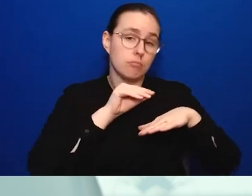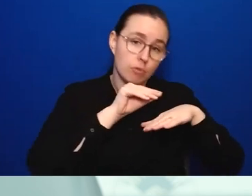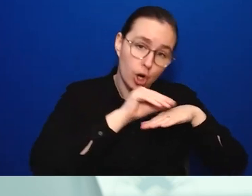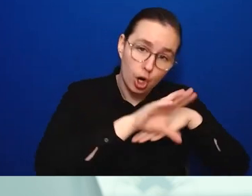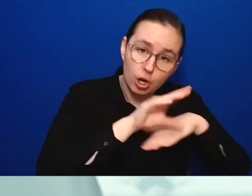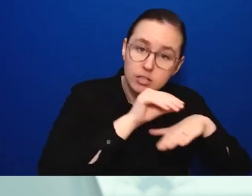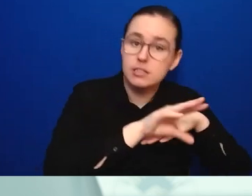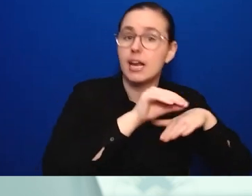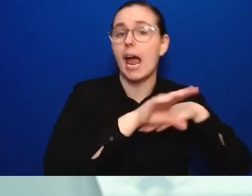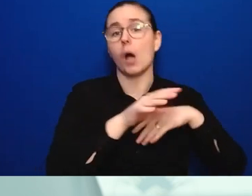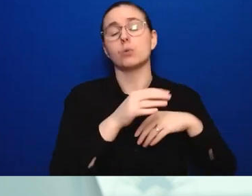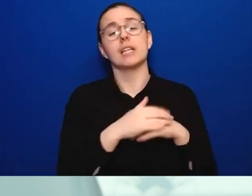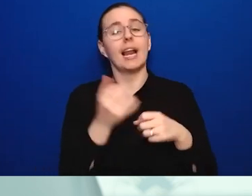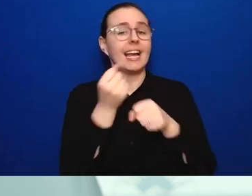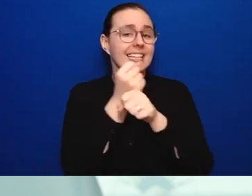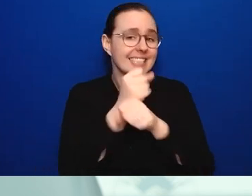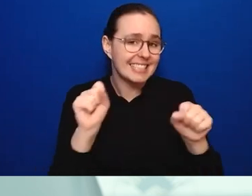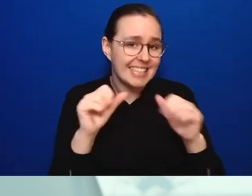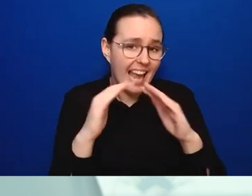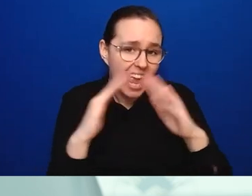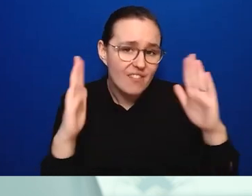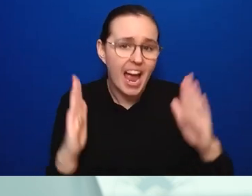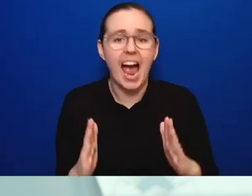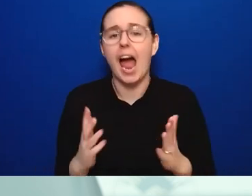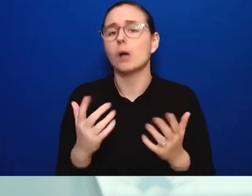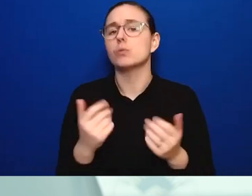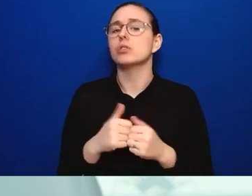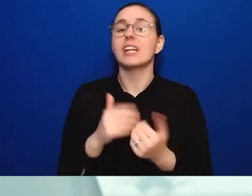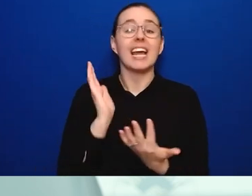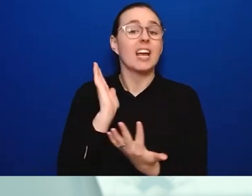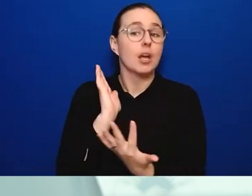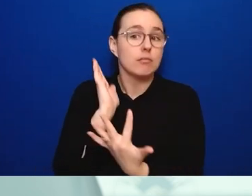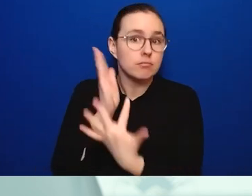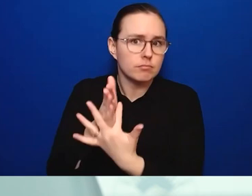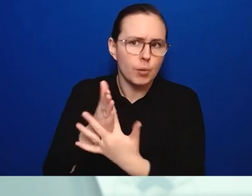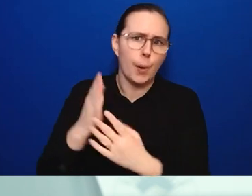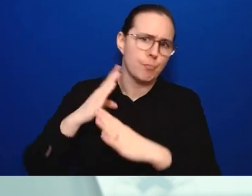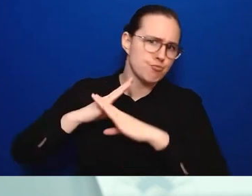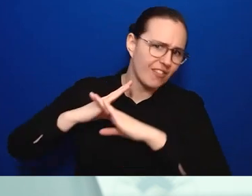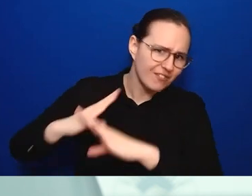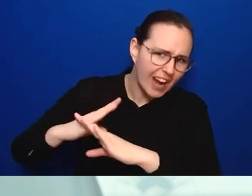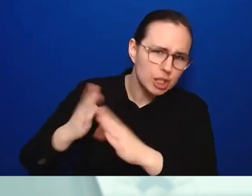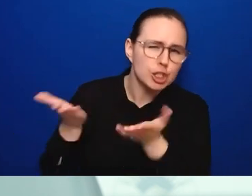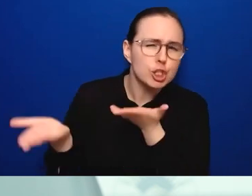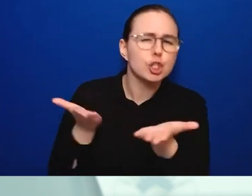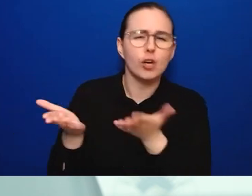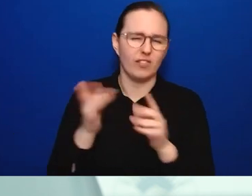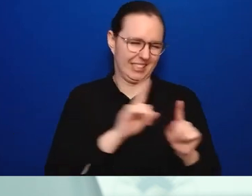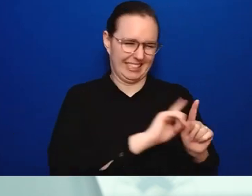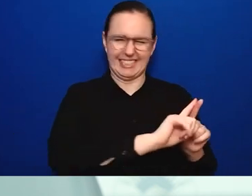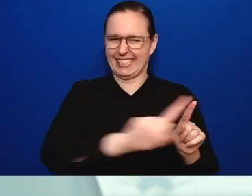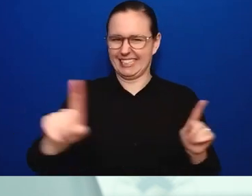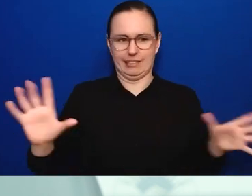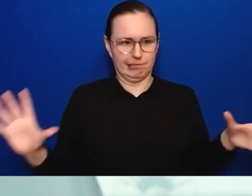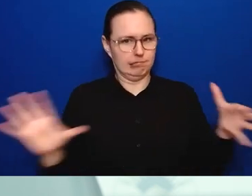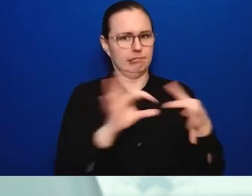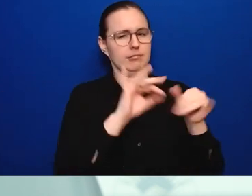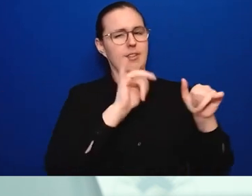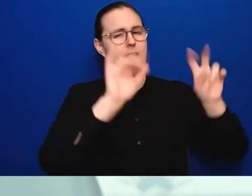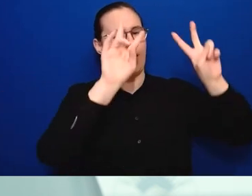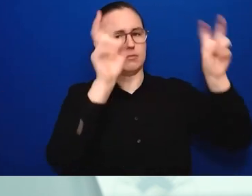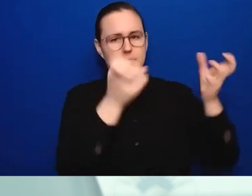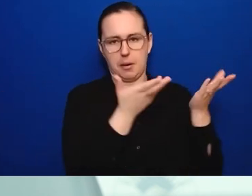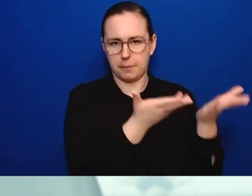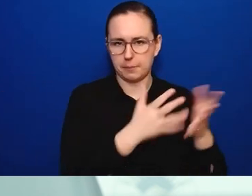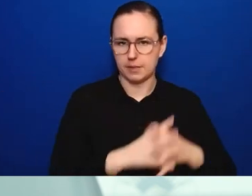stage housing, as well as prevention and intervention services and counselling services. Indigenous women who are interested in